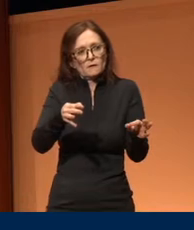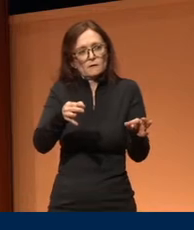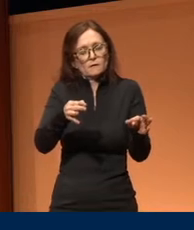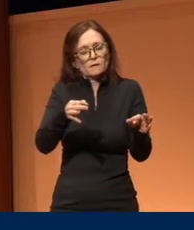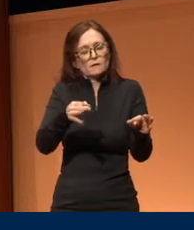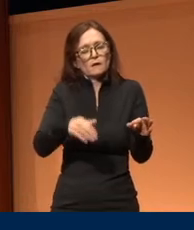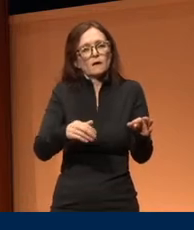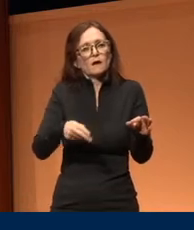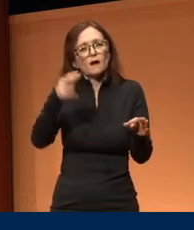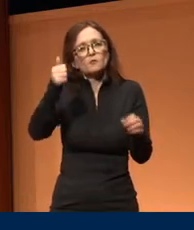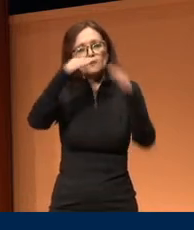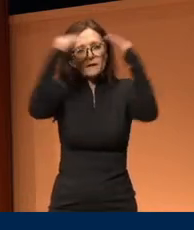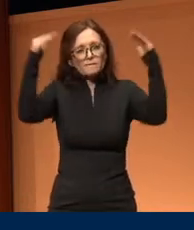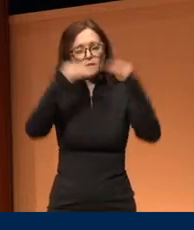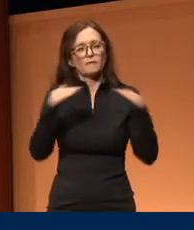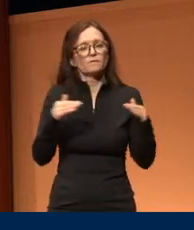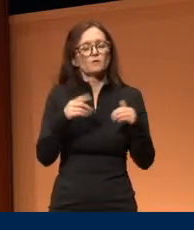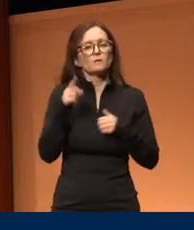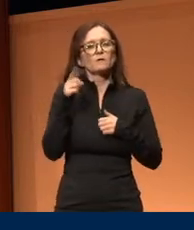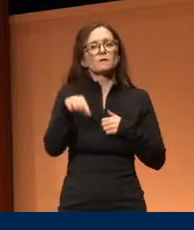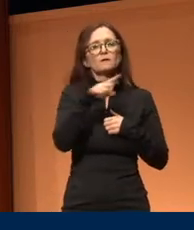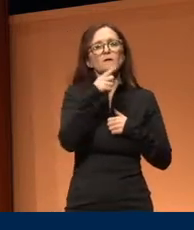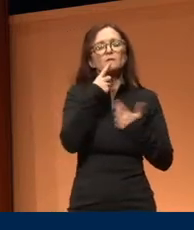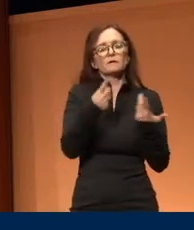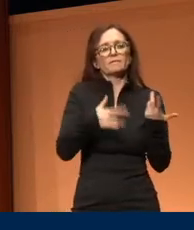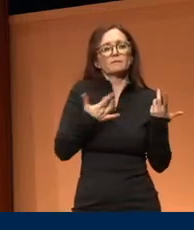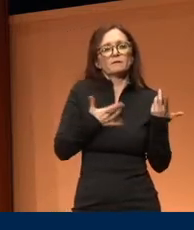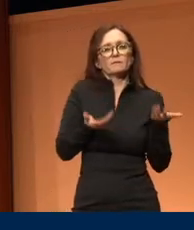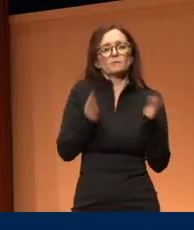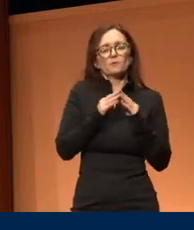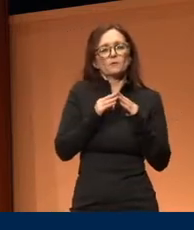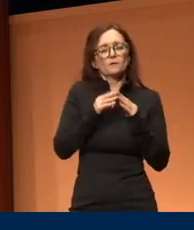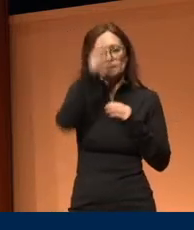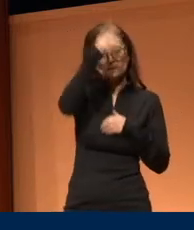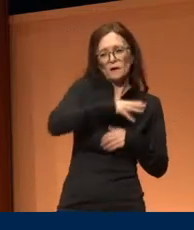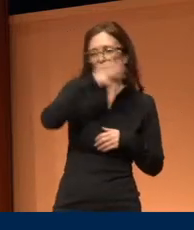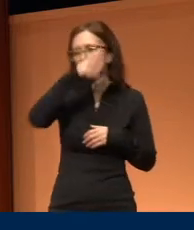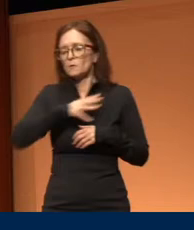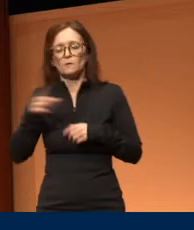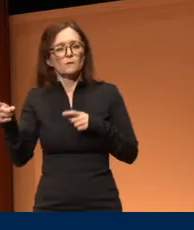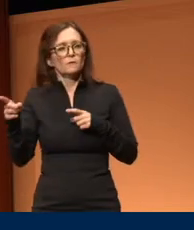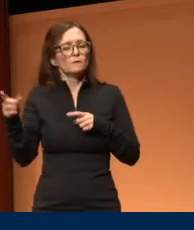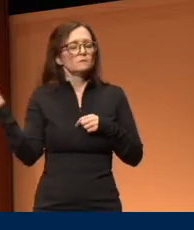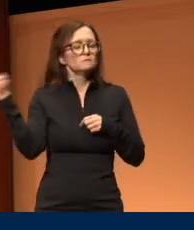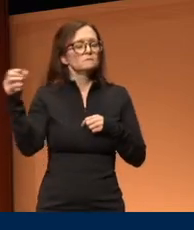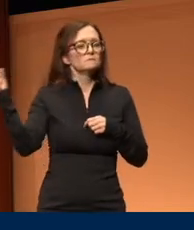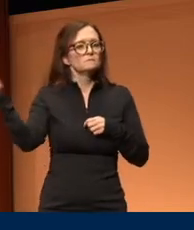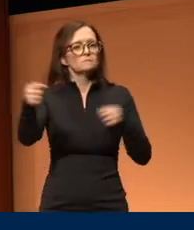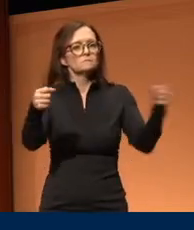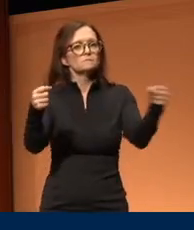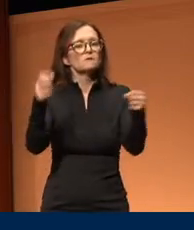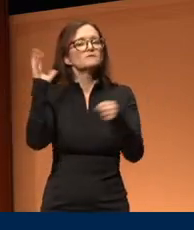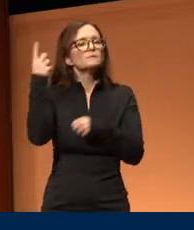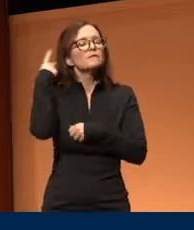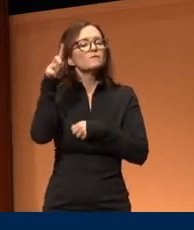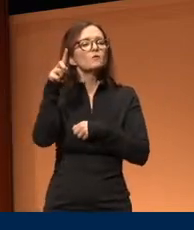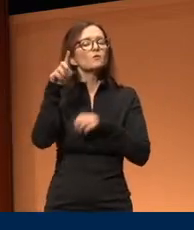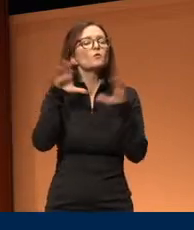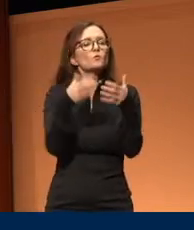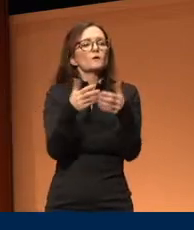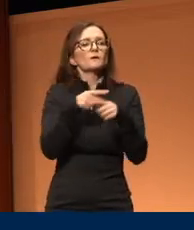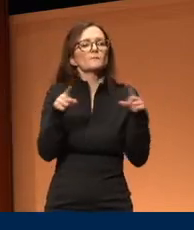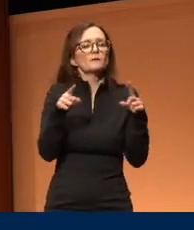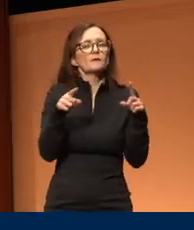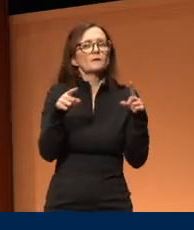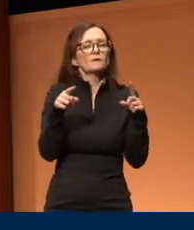higher level, they send delegates, usually a man and a woman, to speak for the group, but without